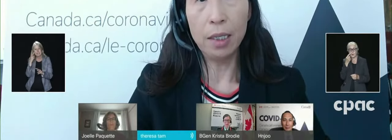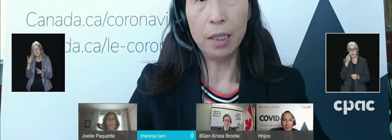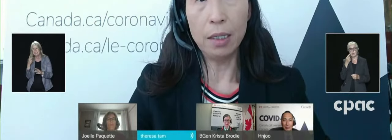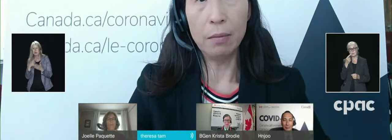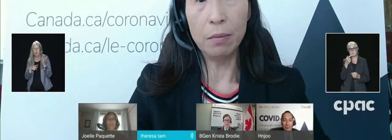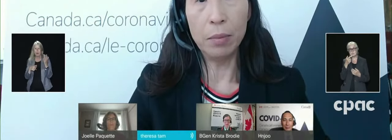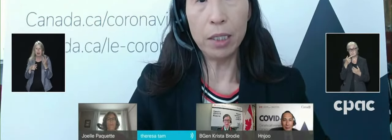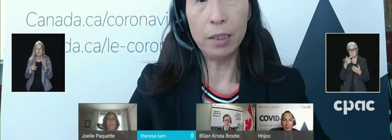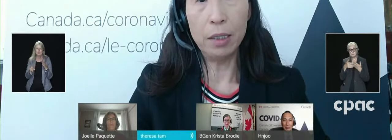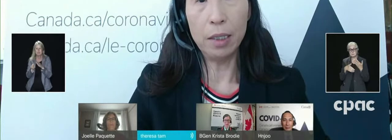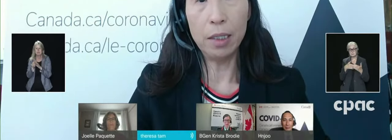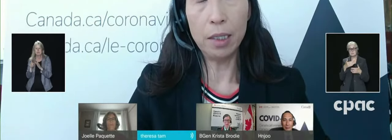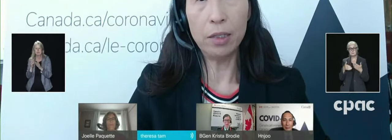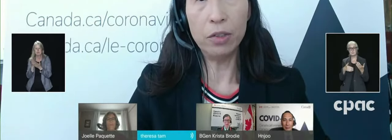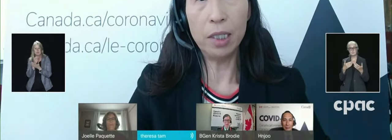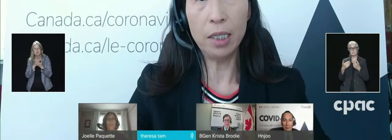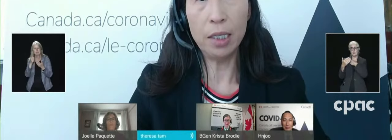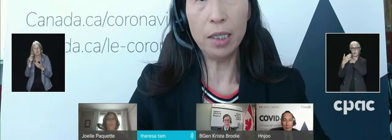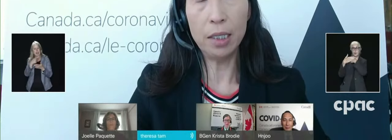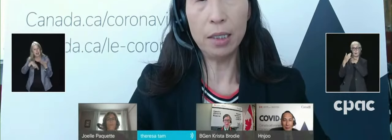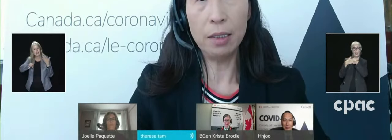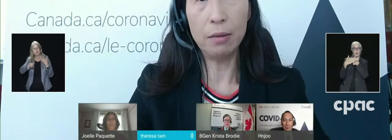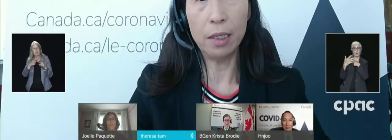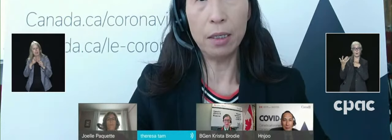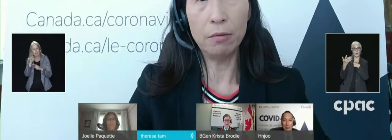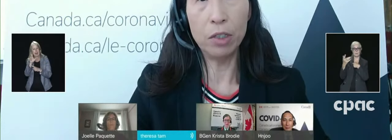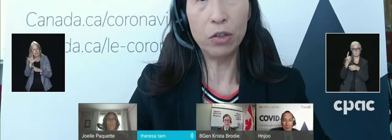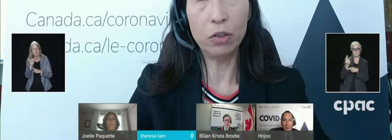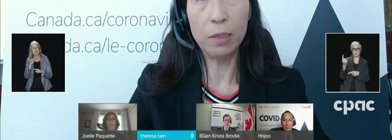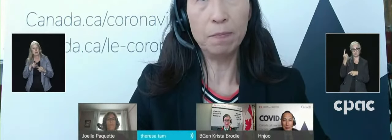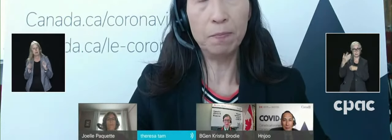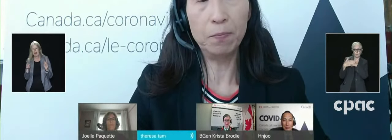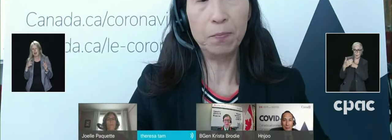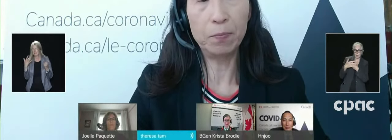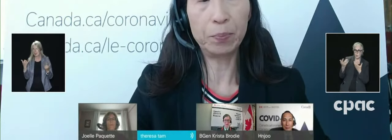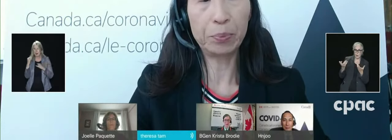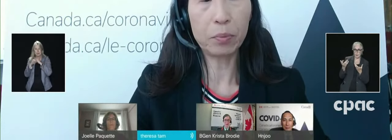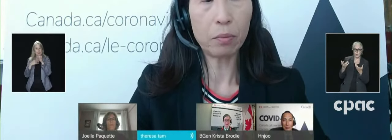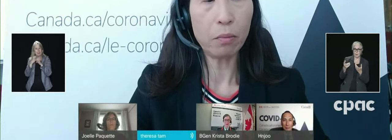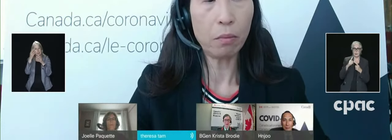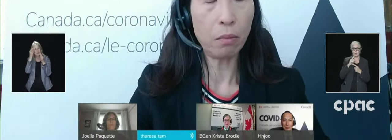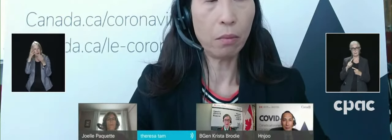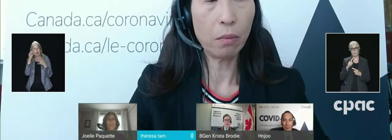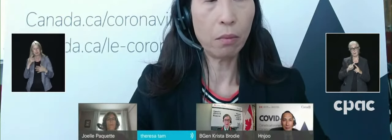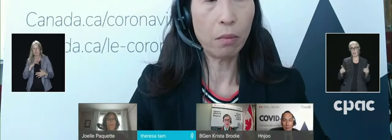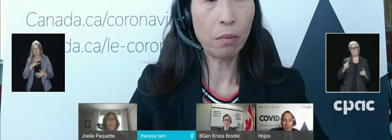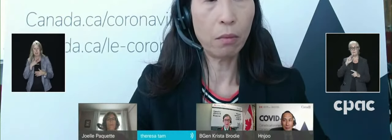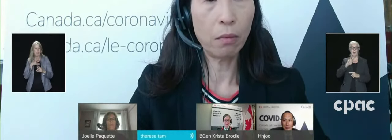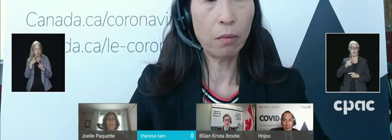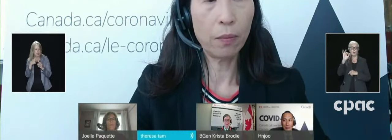week, but the international data is reassuring.